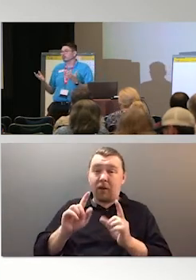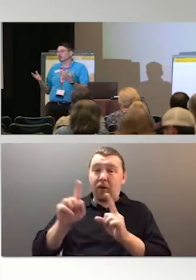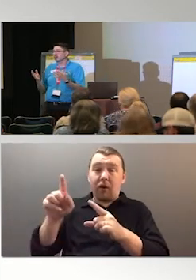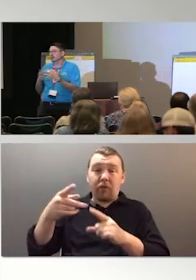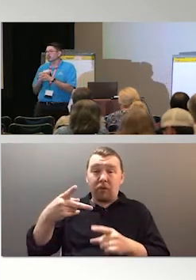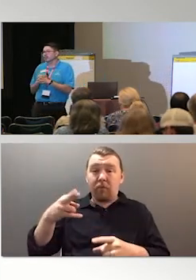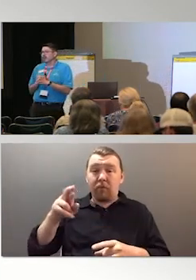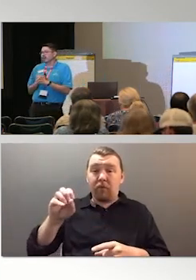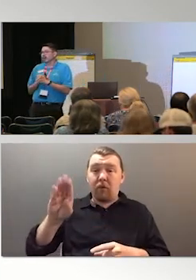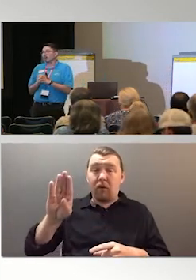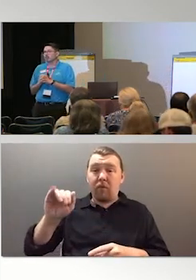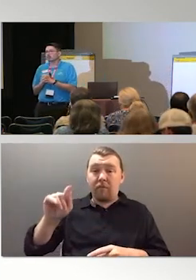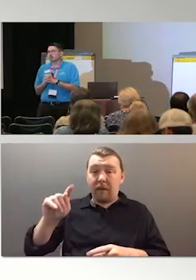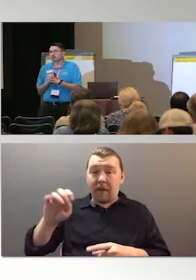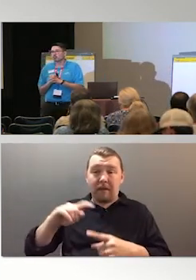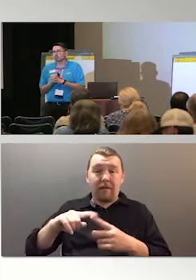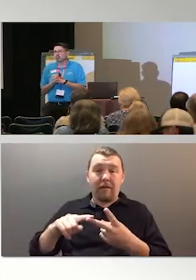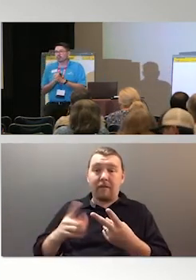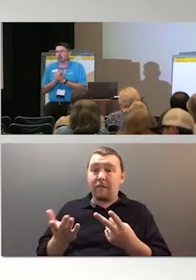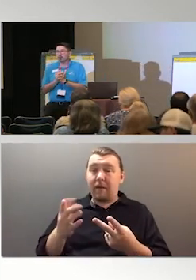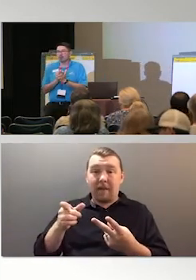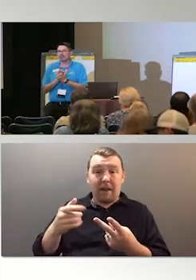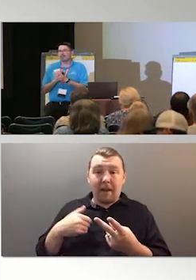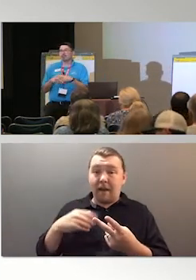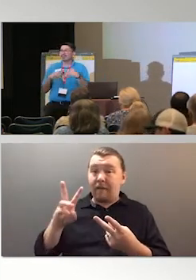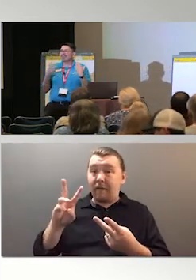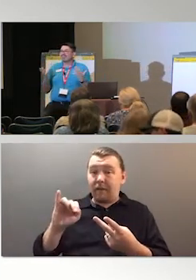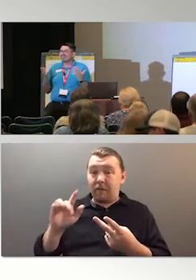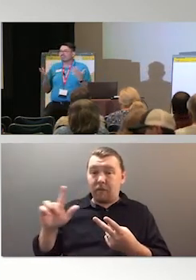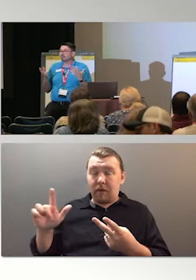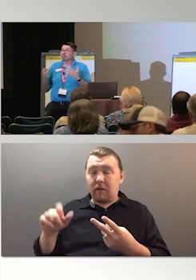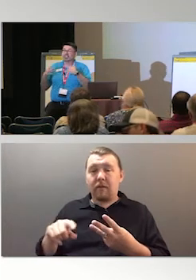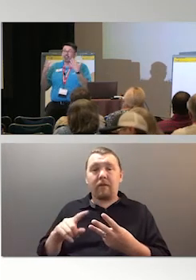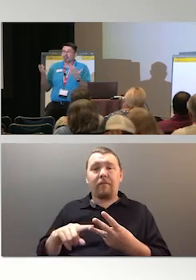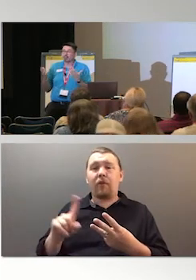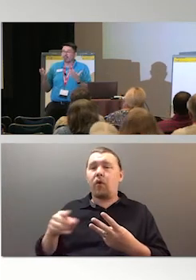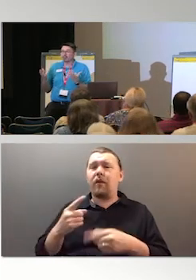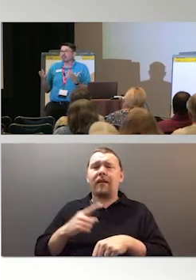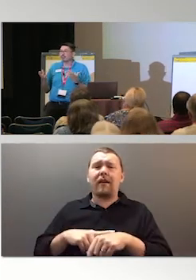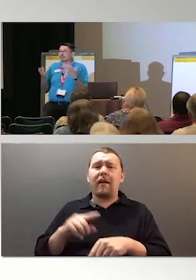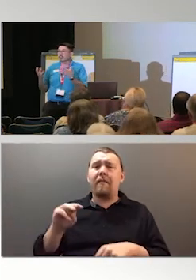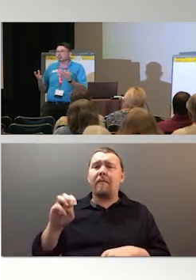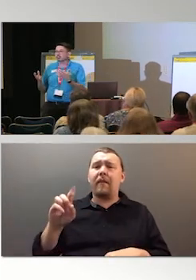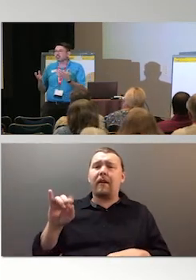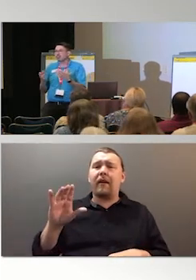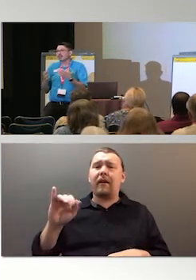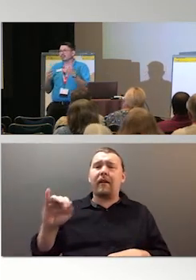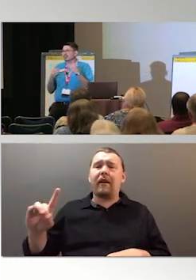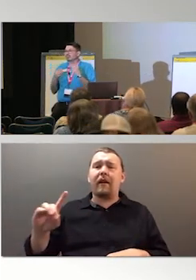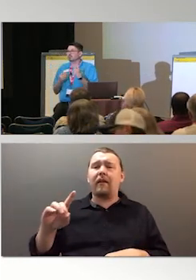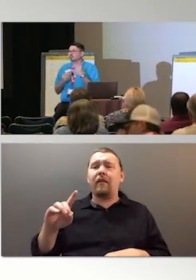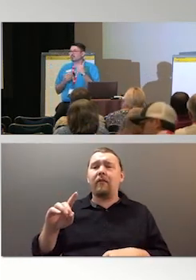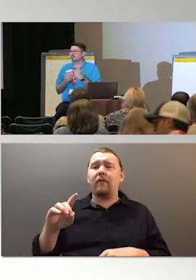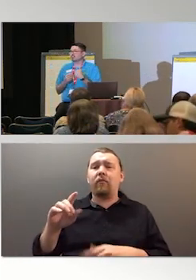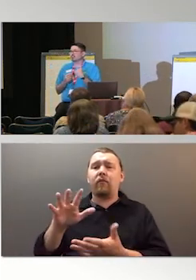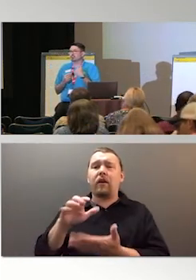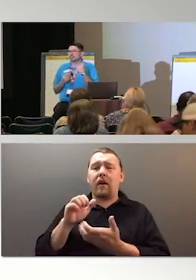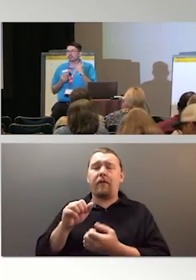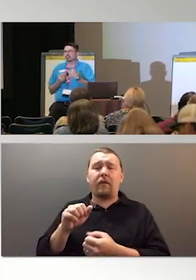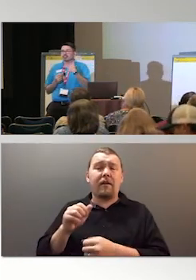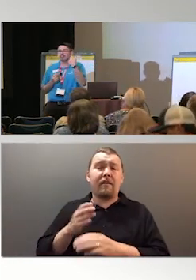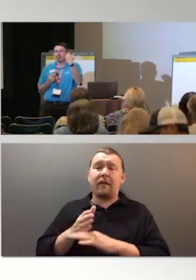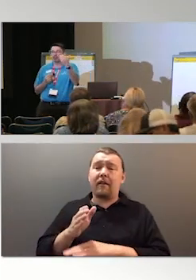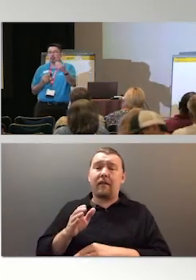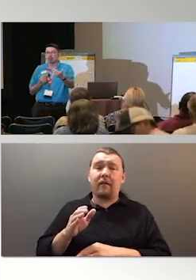will involved. Really, the only time Medicaid recovery might become an issue is if the beneficiary